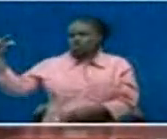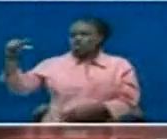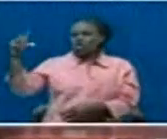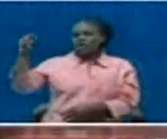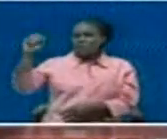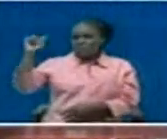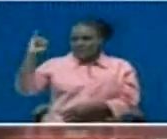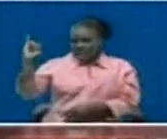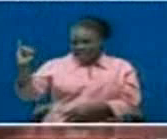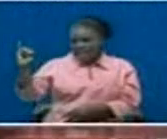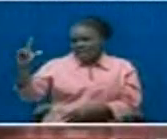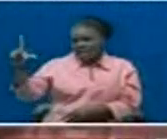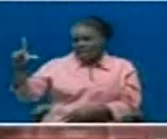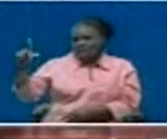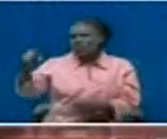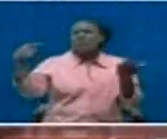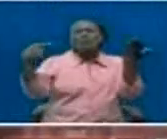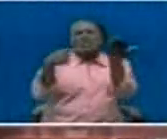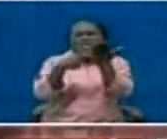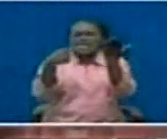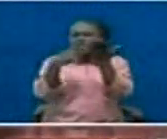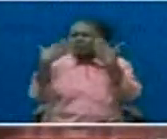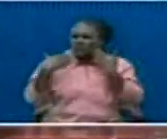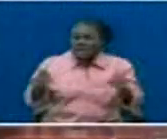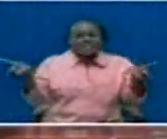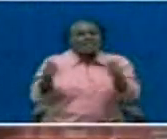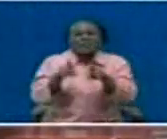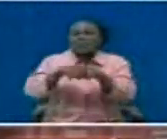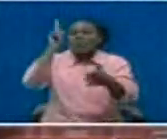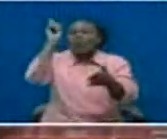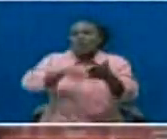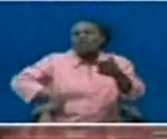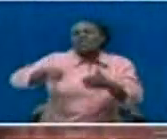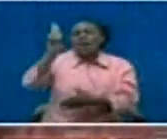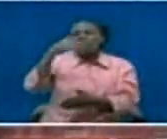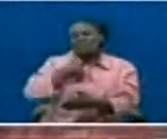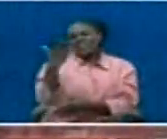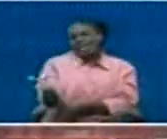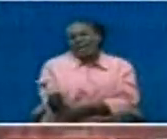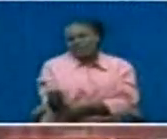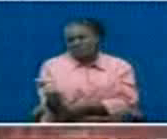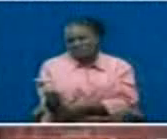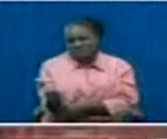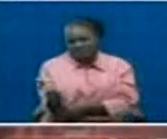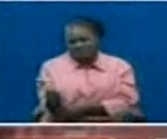Witowetu@gmail.com. Witowetu. Yes. Nyinyi mko digital kabisa uko? Hata niko WhatsApp.